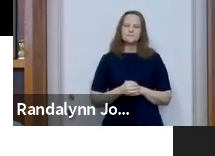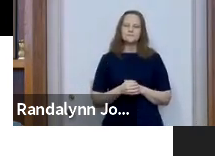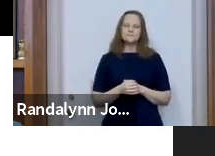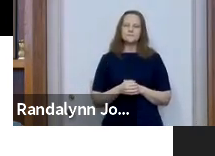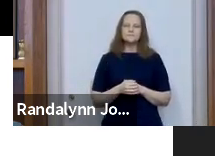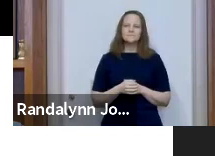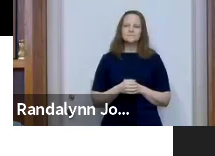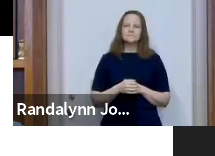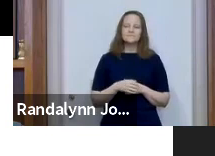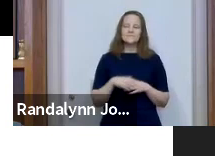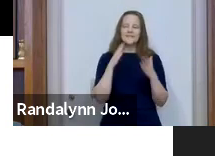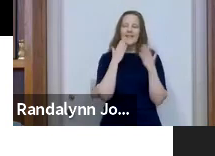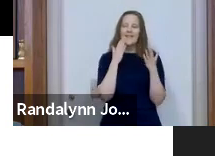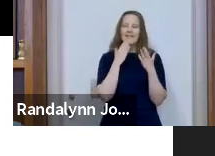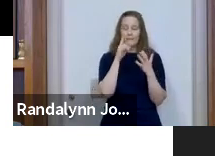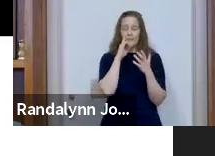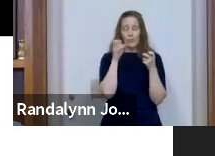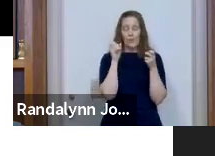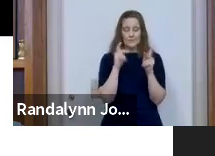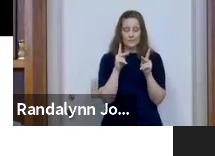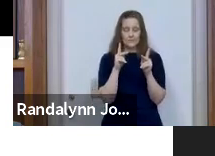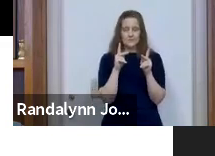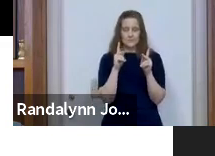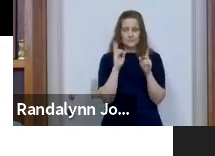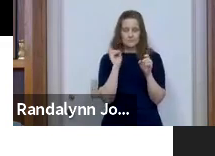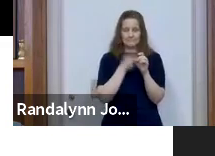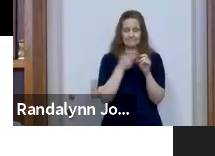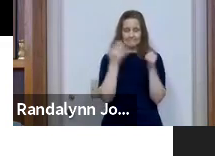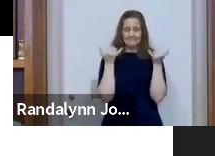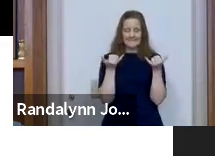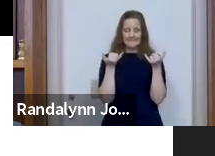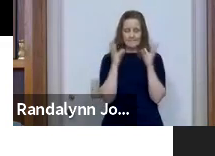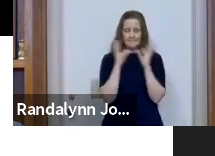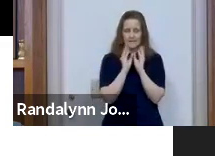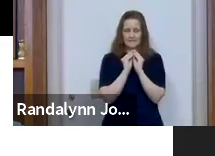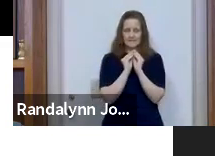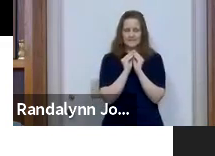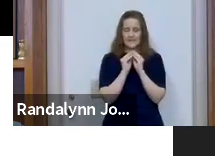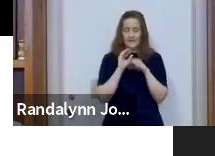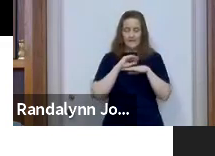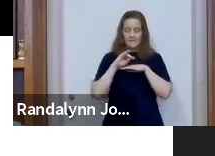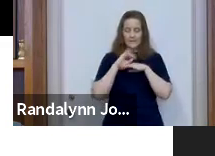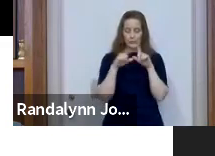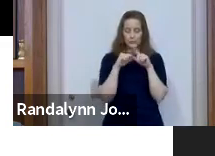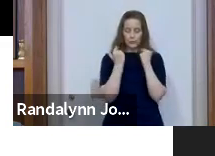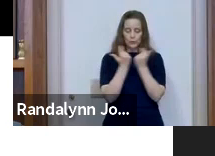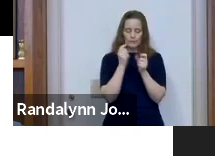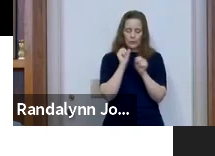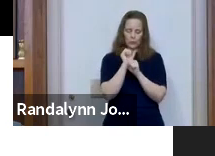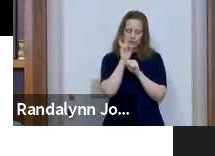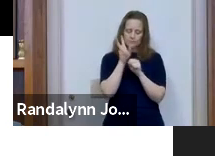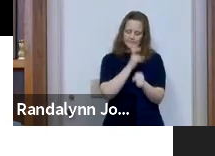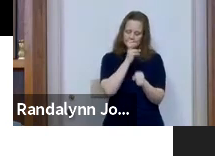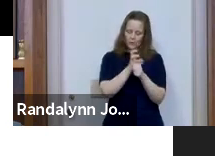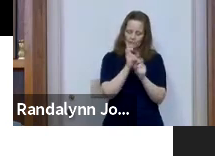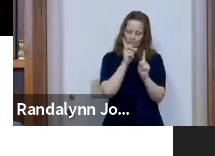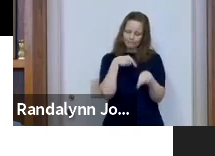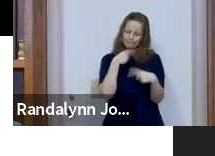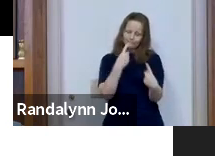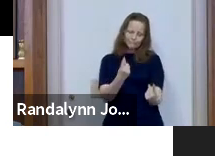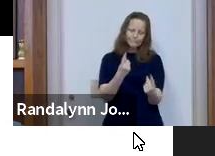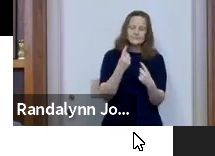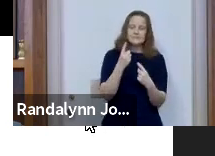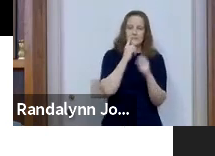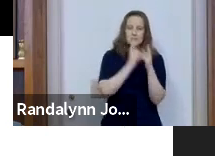President Smatresk, thank you for the opportunity to participate in today's town hall. Our advisory group has been working incredibly diligently to